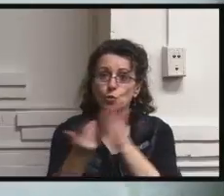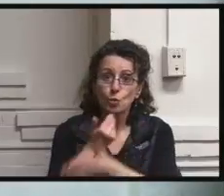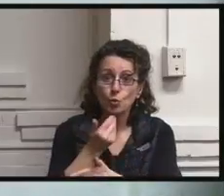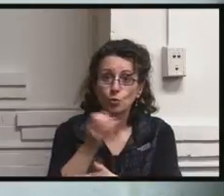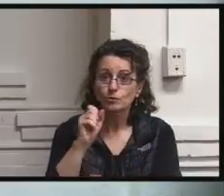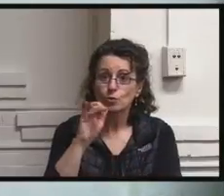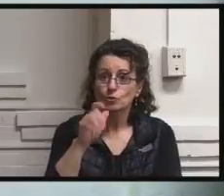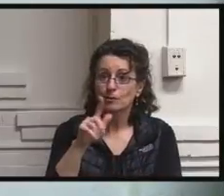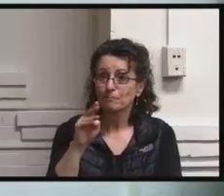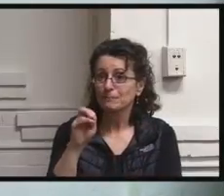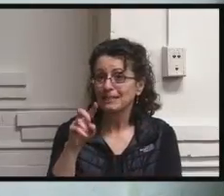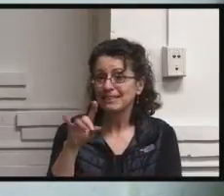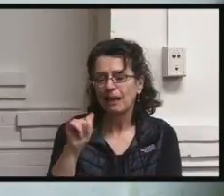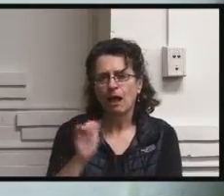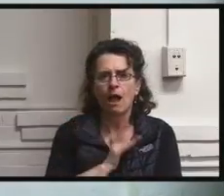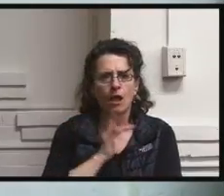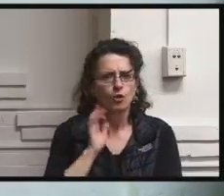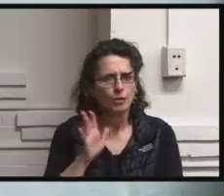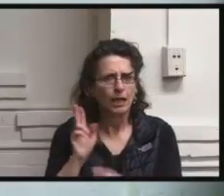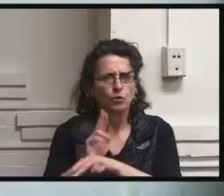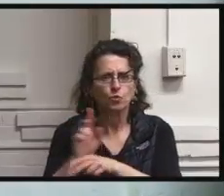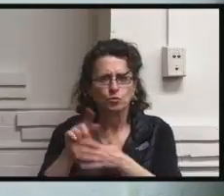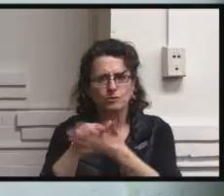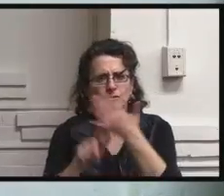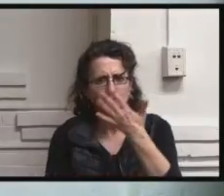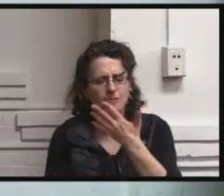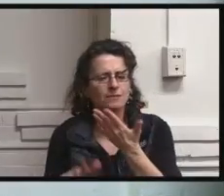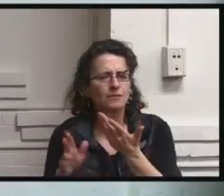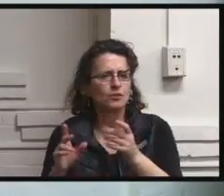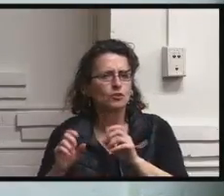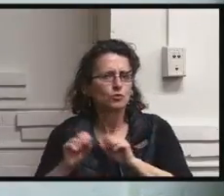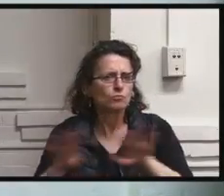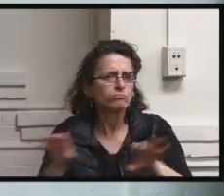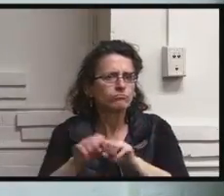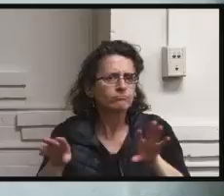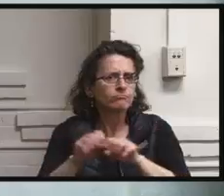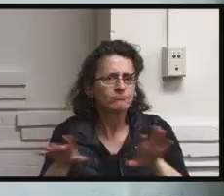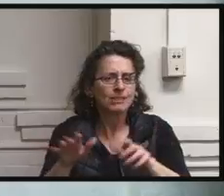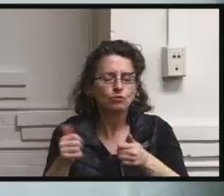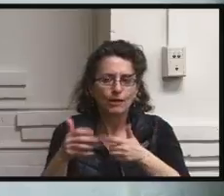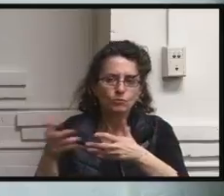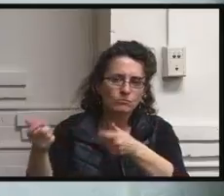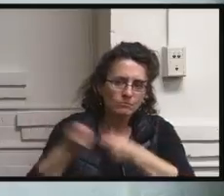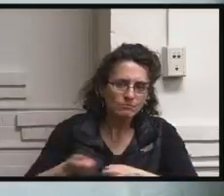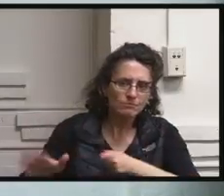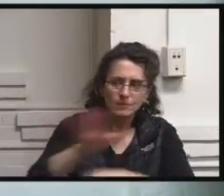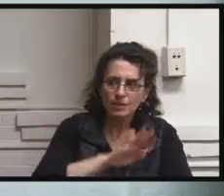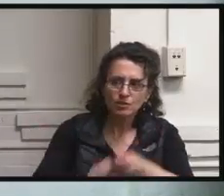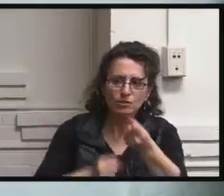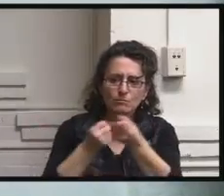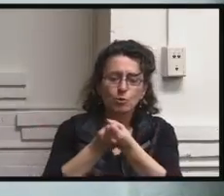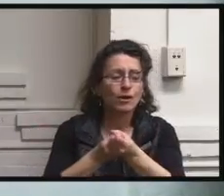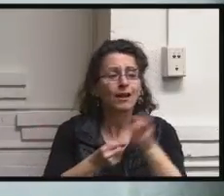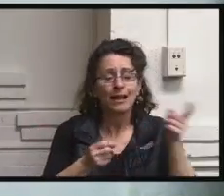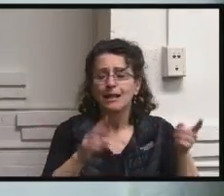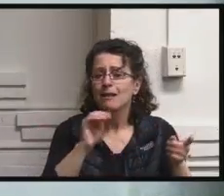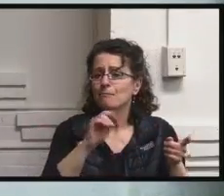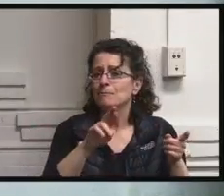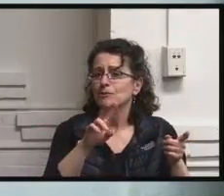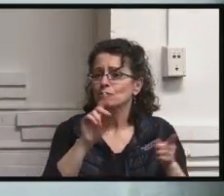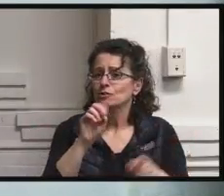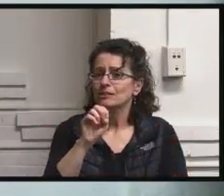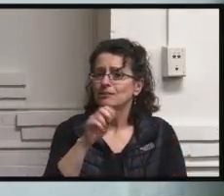think, I agree with Mr. DeGray that a 10% vote on some referendum doesn't really get you very far.